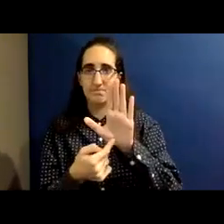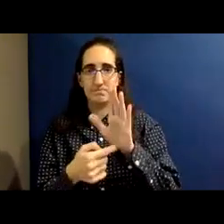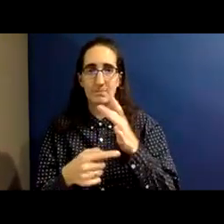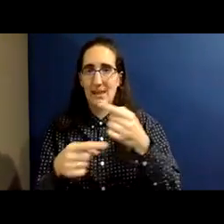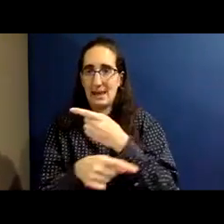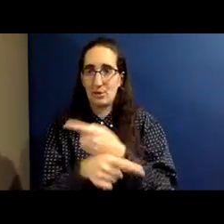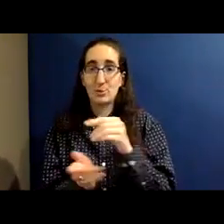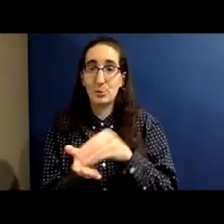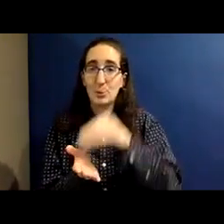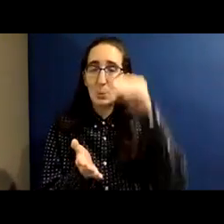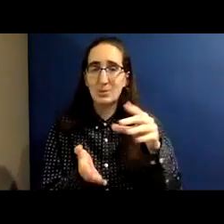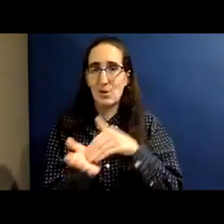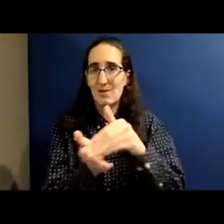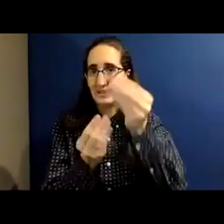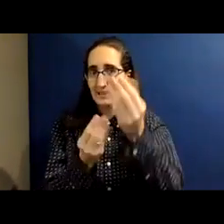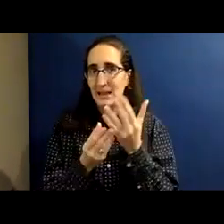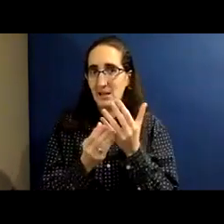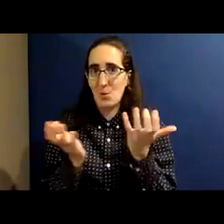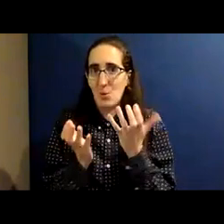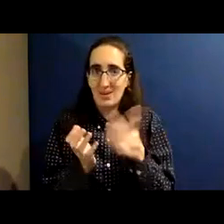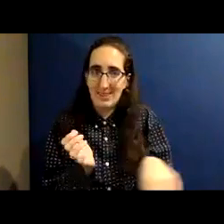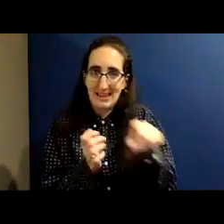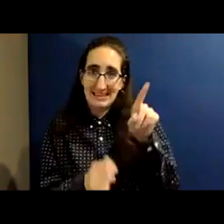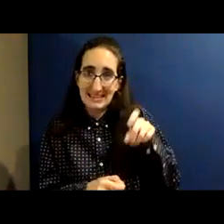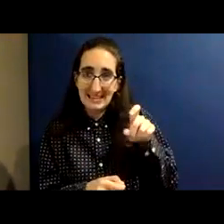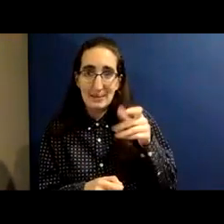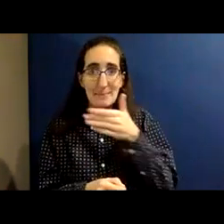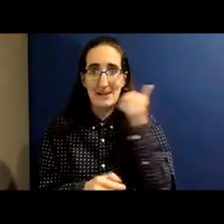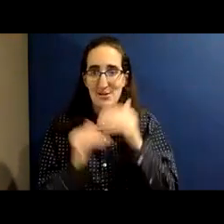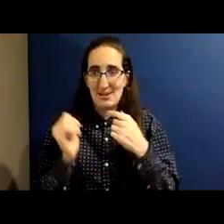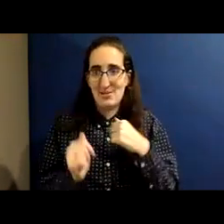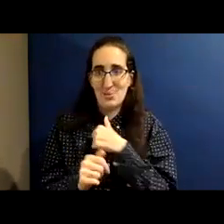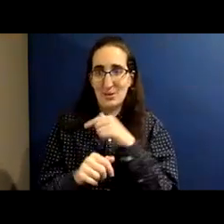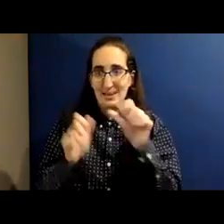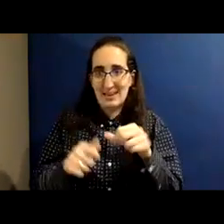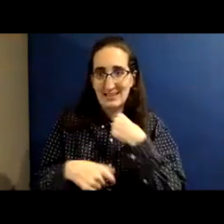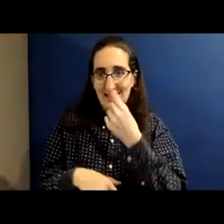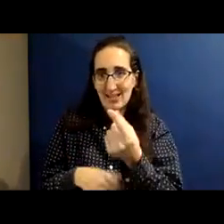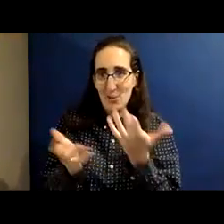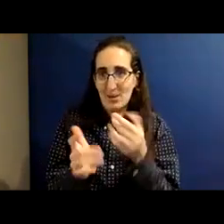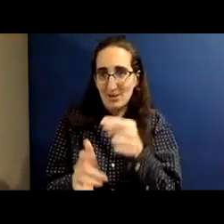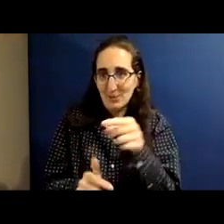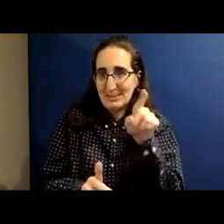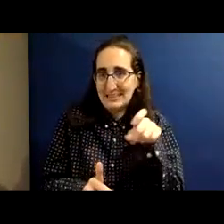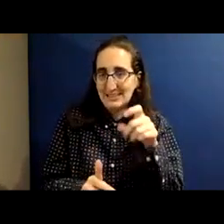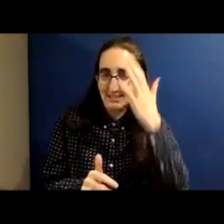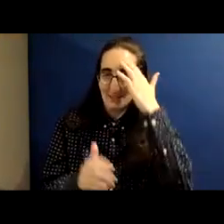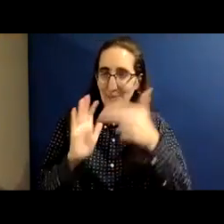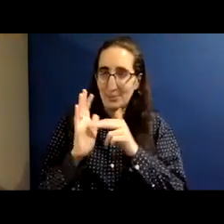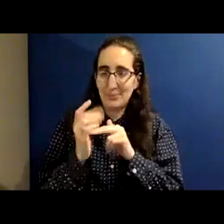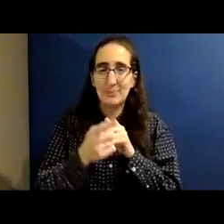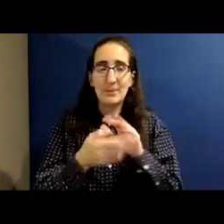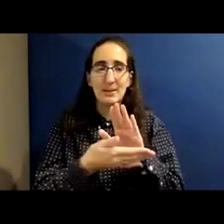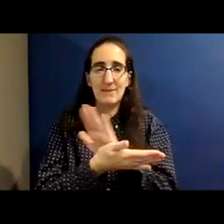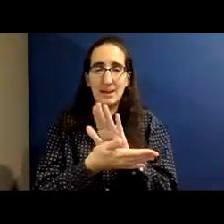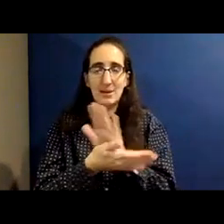Students often can tell us what they need better than we can tell them what they need. And so this video